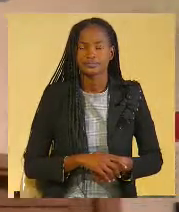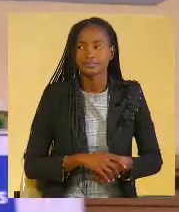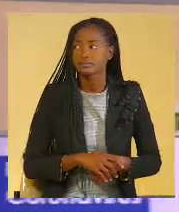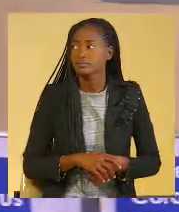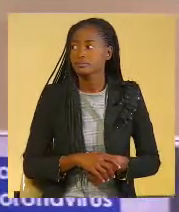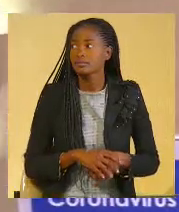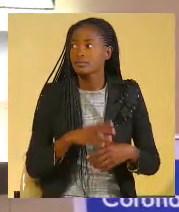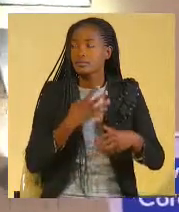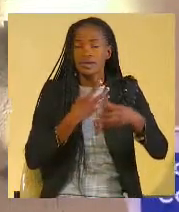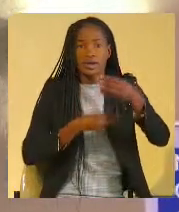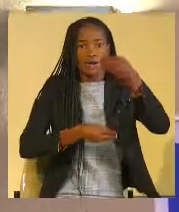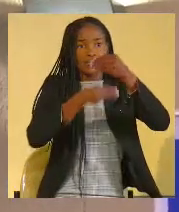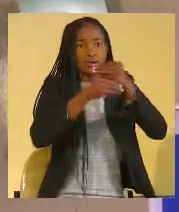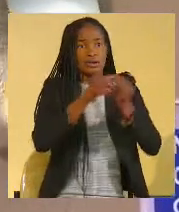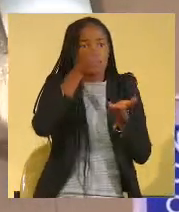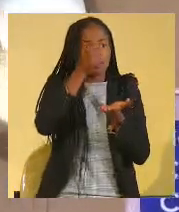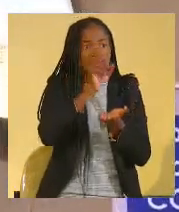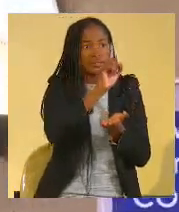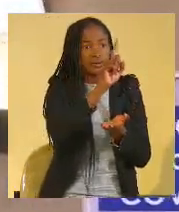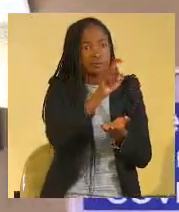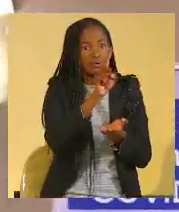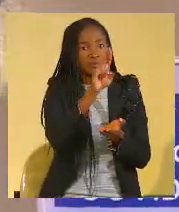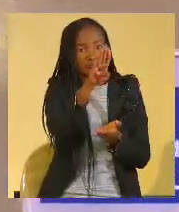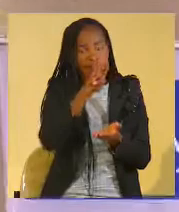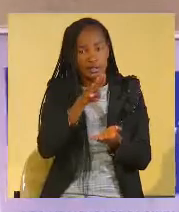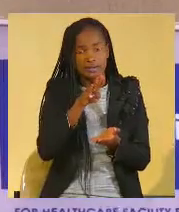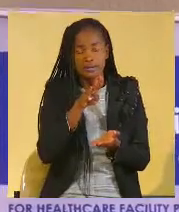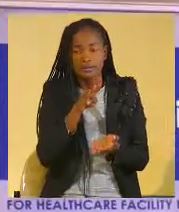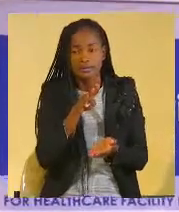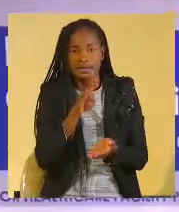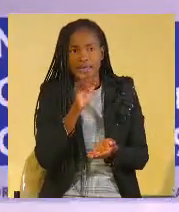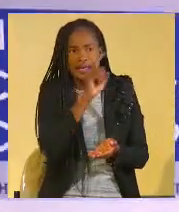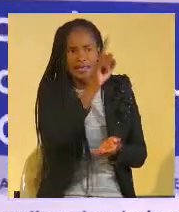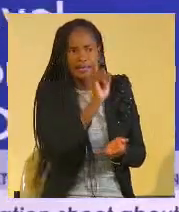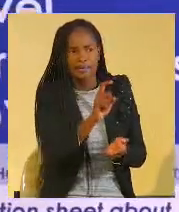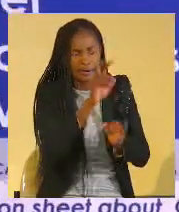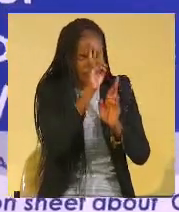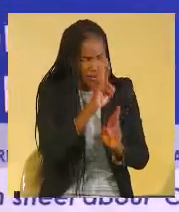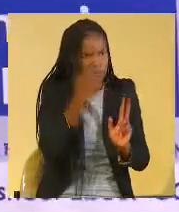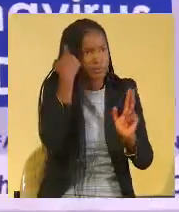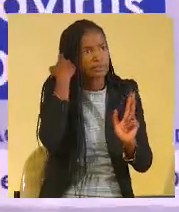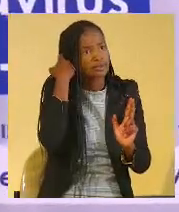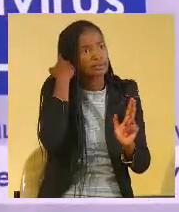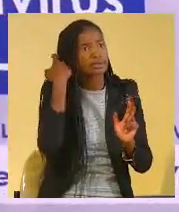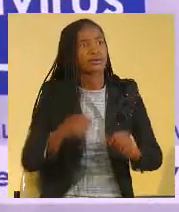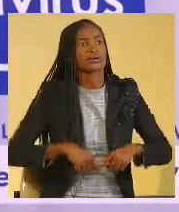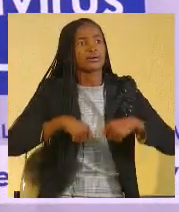To add on to the 1.1 billion budget for the Ministry of Health, Honorable Minister of